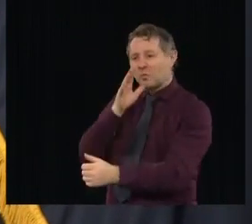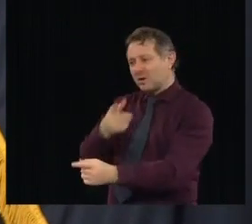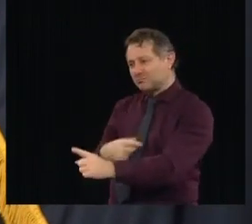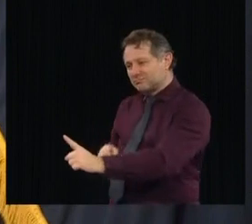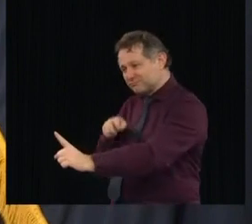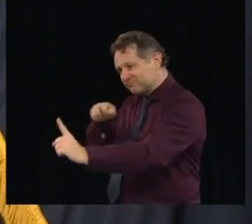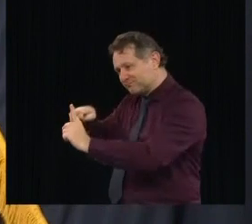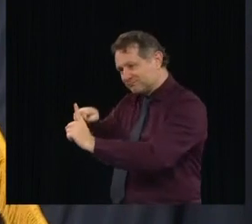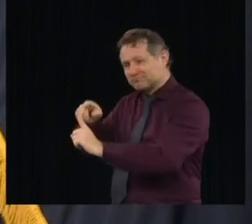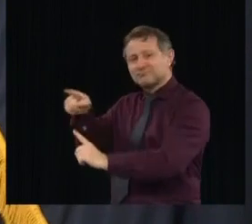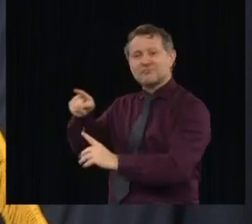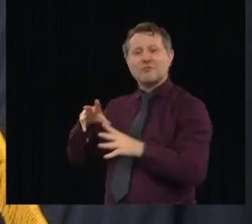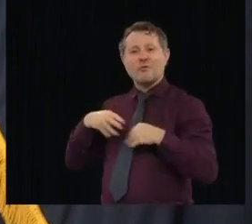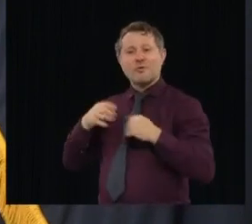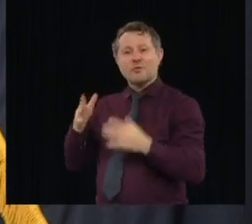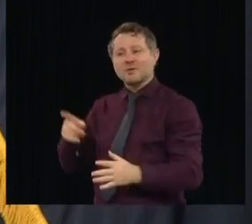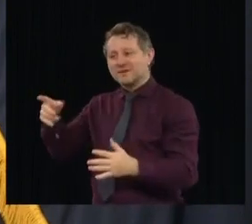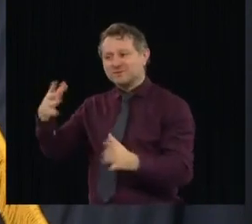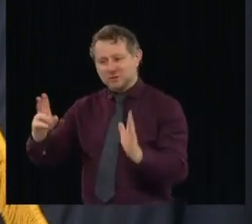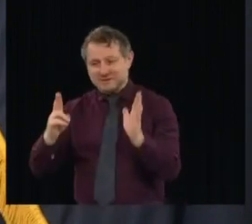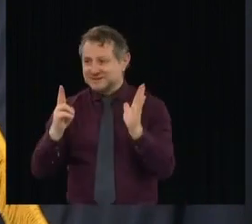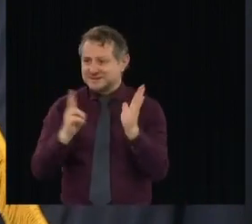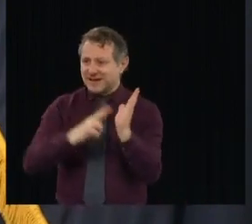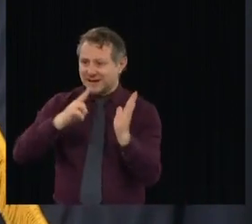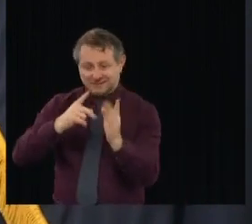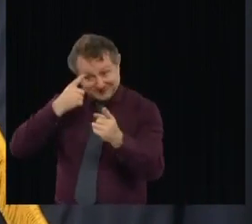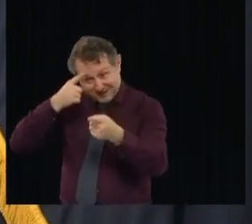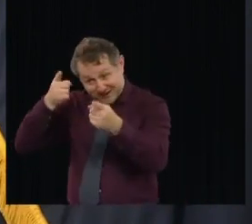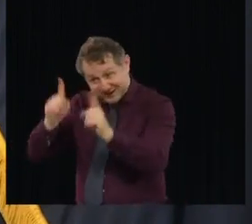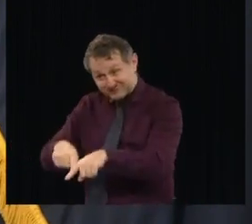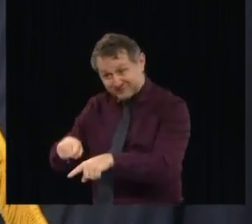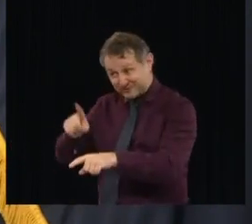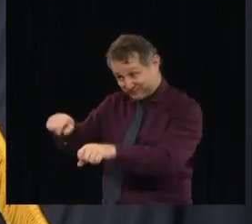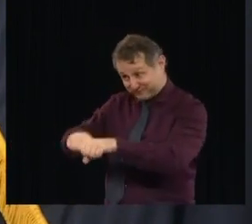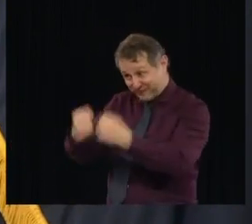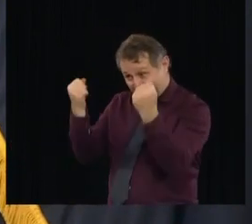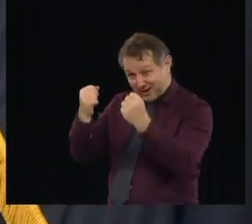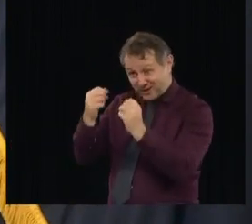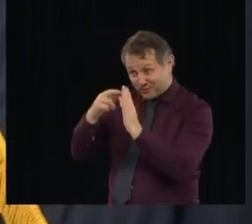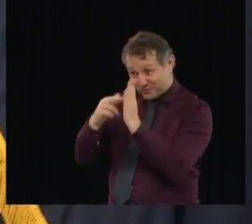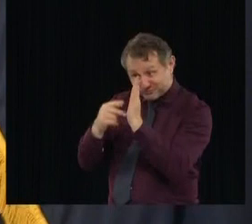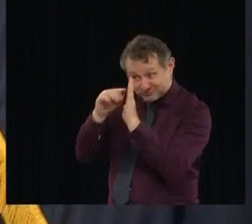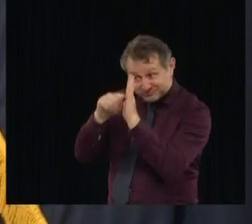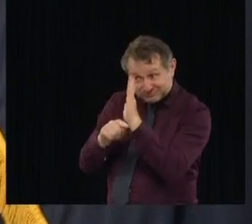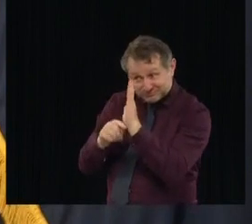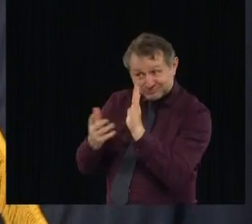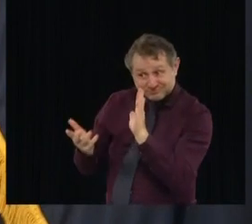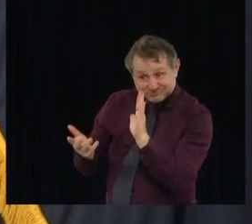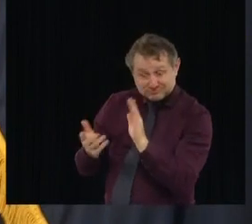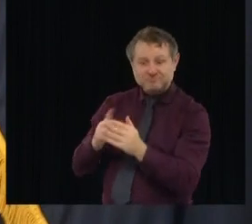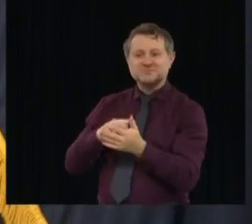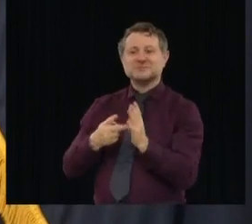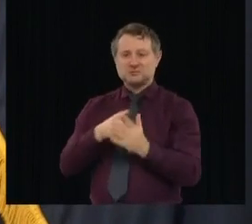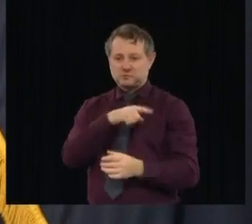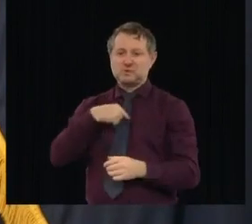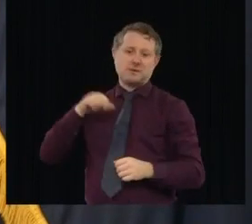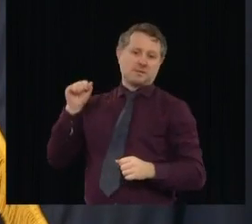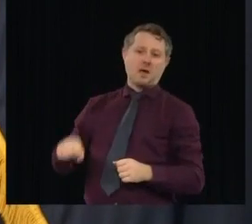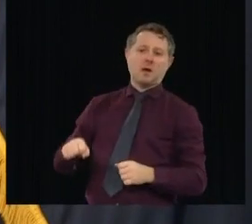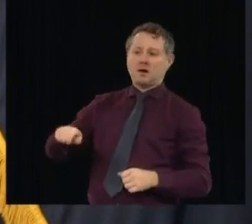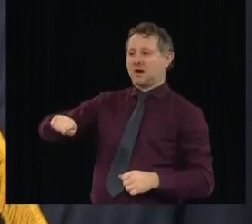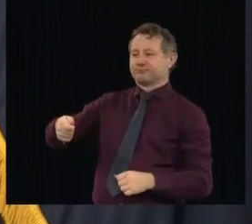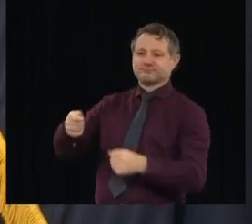the following conditions, and they therefore violated that agreement, and they can be closed on